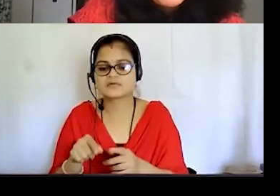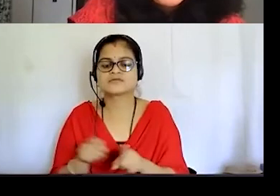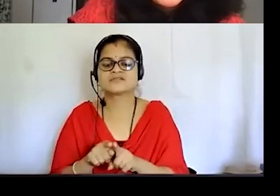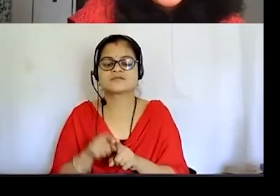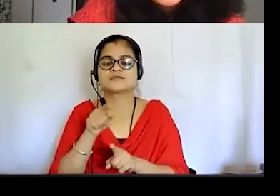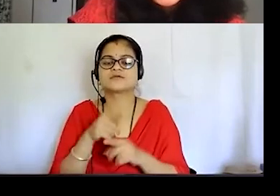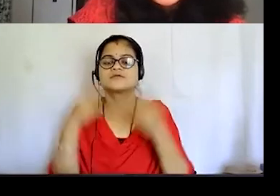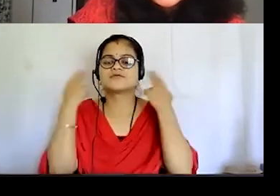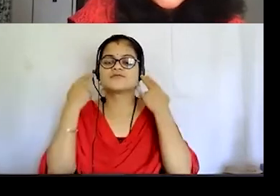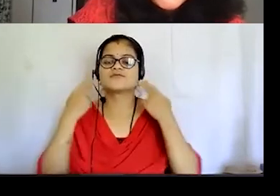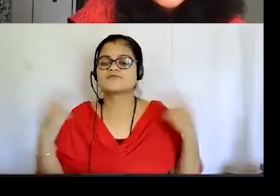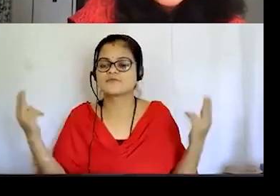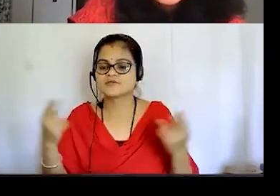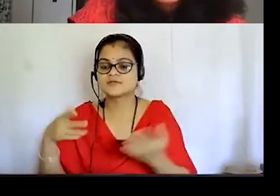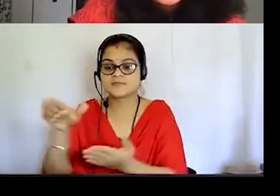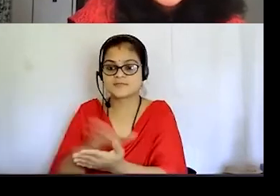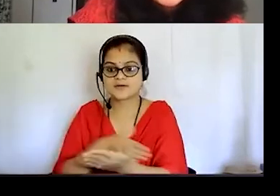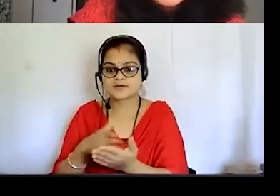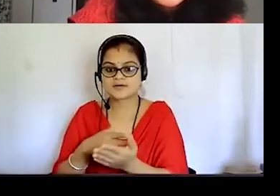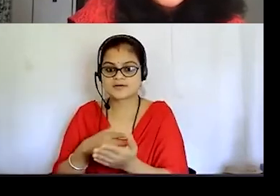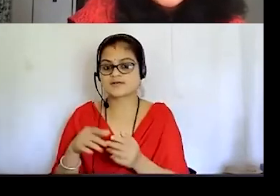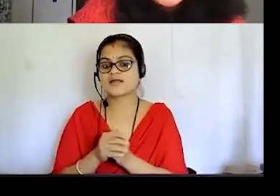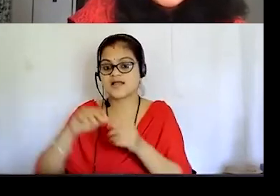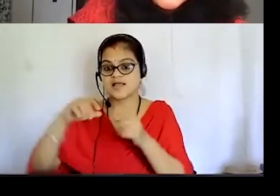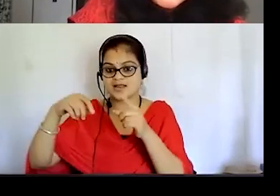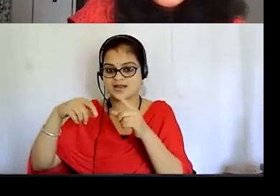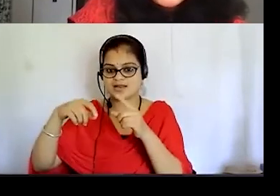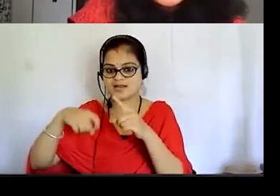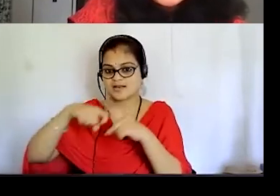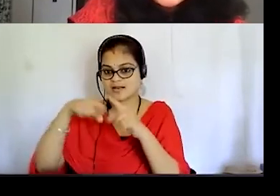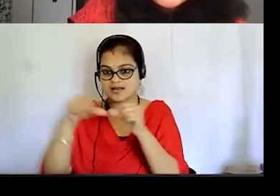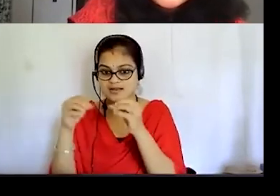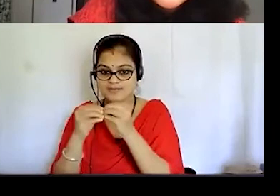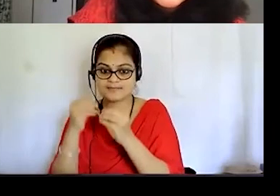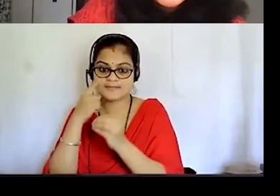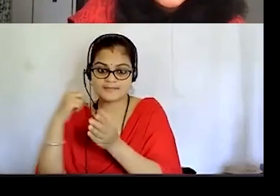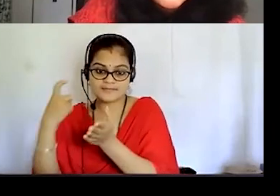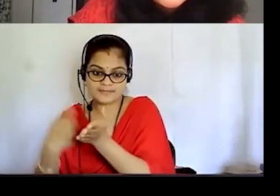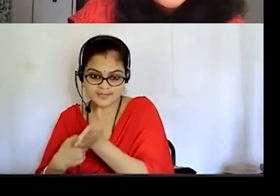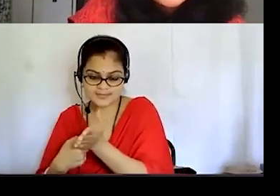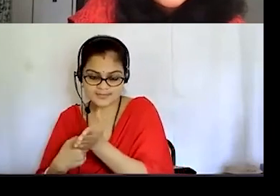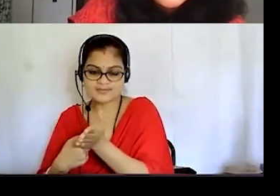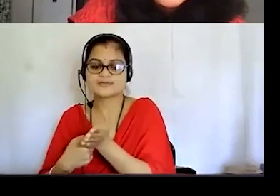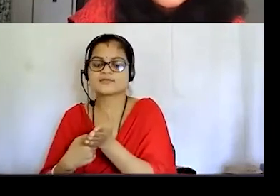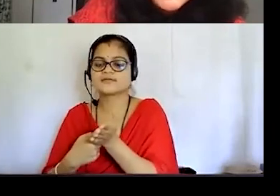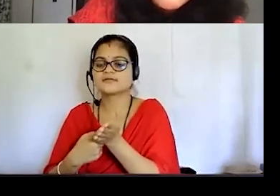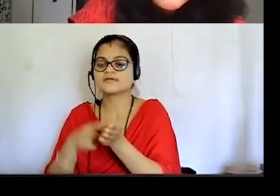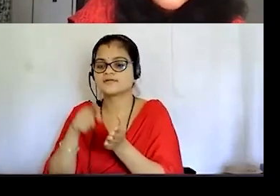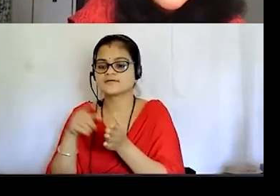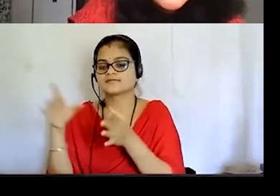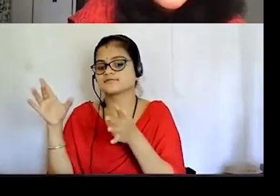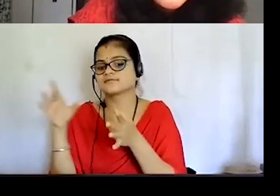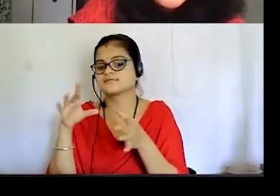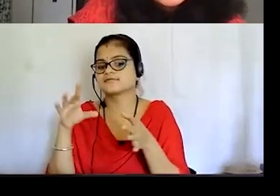richly populated with the songs of poet Kabir. Let's view generations sitting together on their